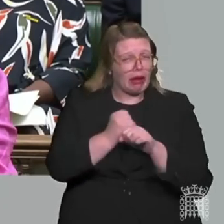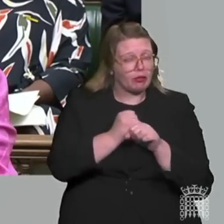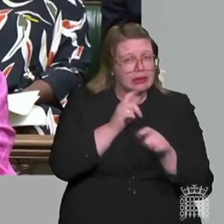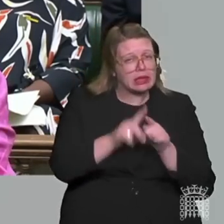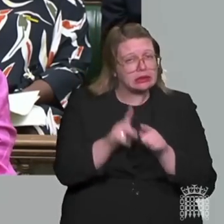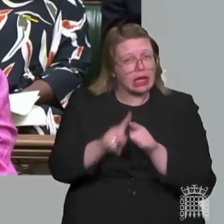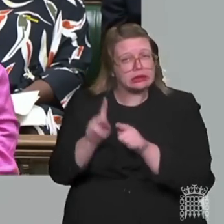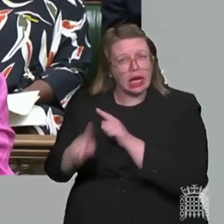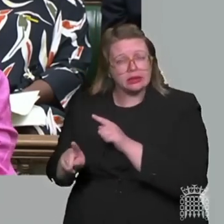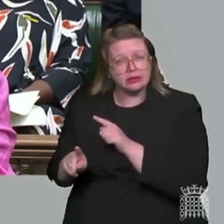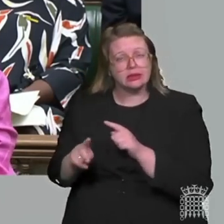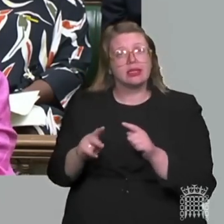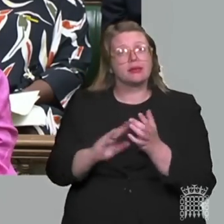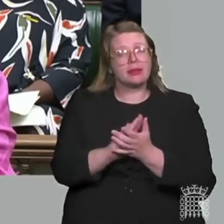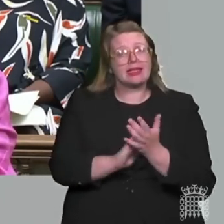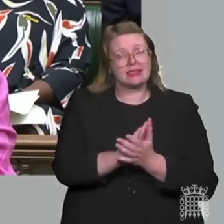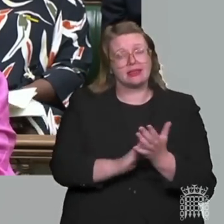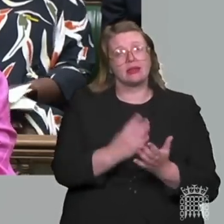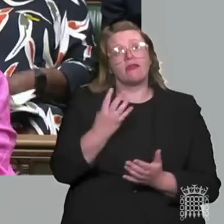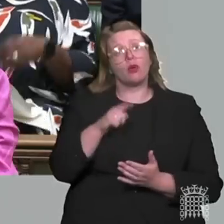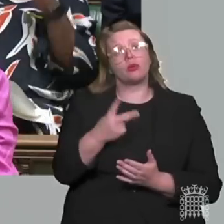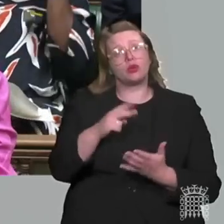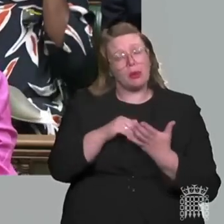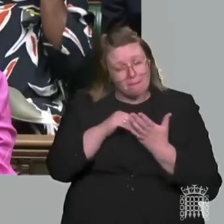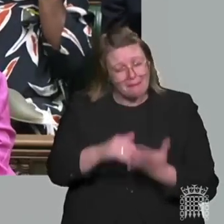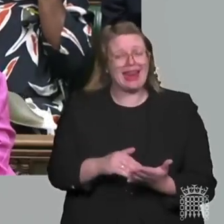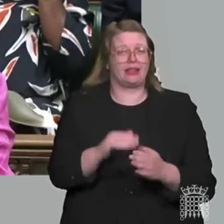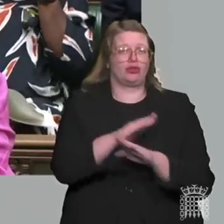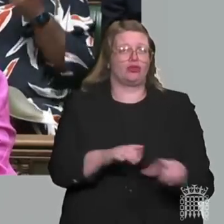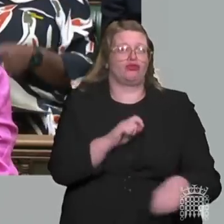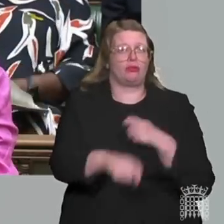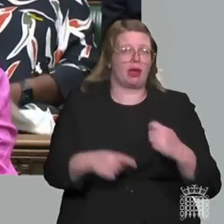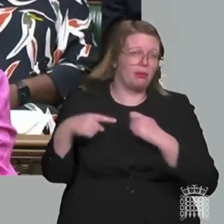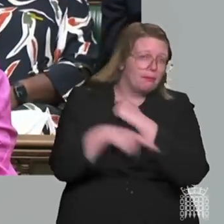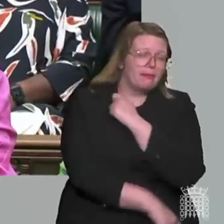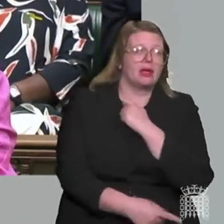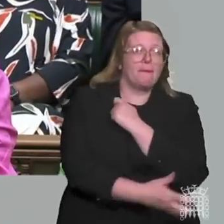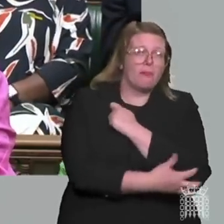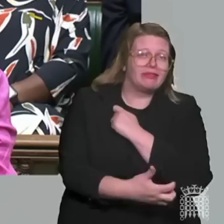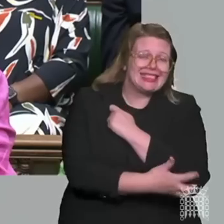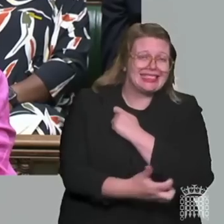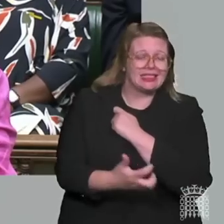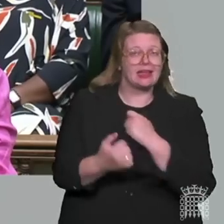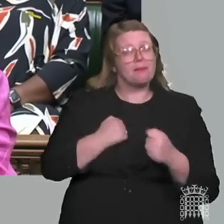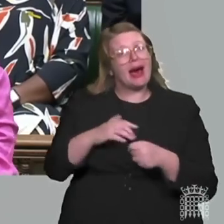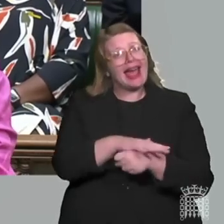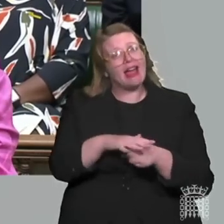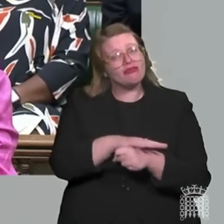4.2 million children into poverty, 70% of them in working households. In Liverpool